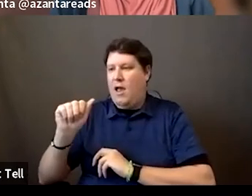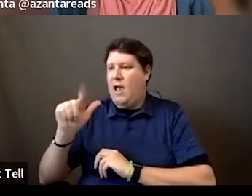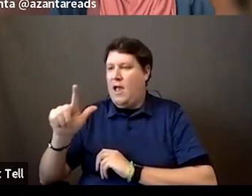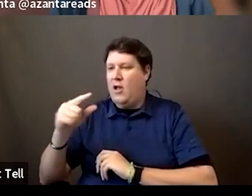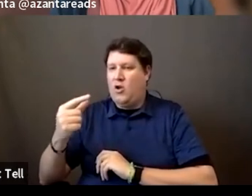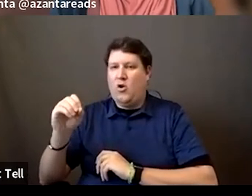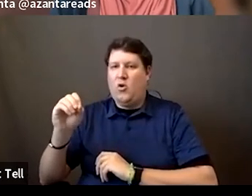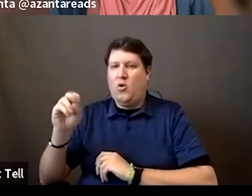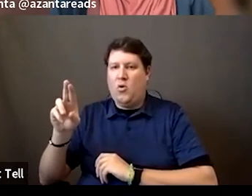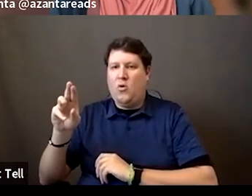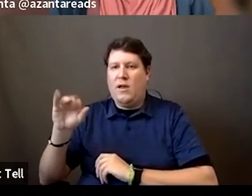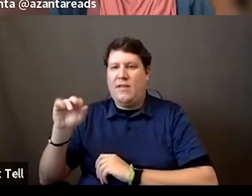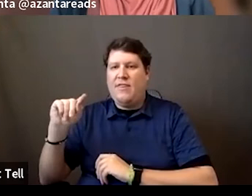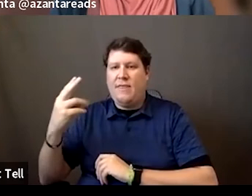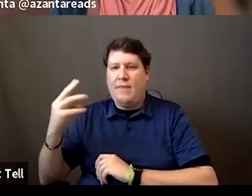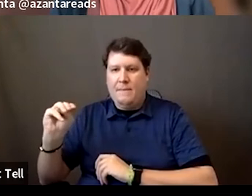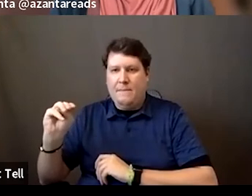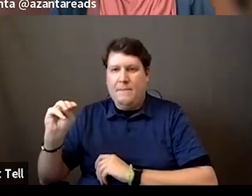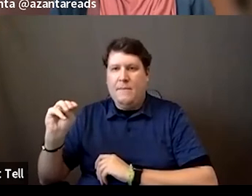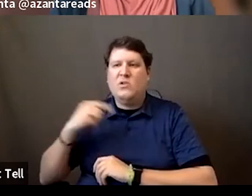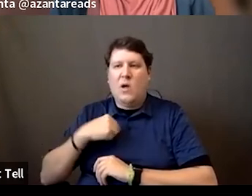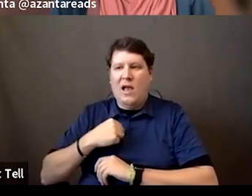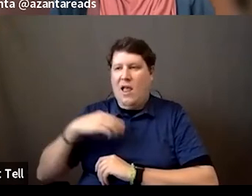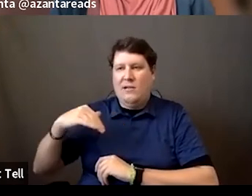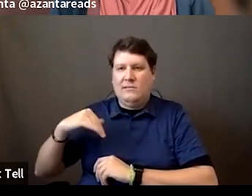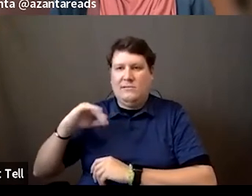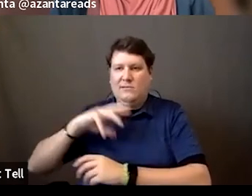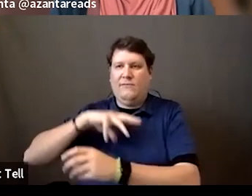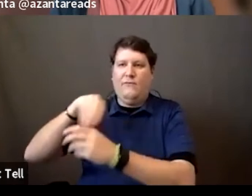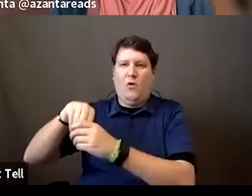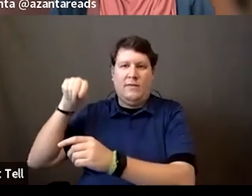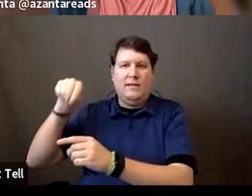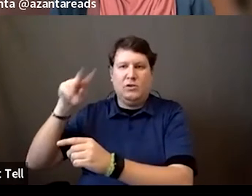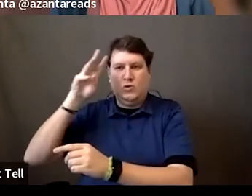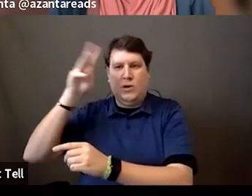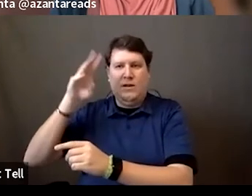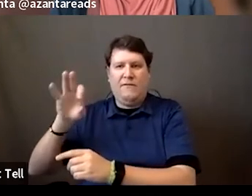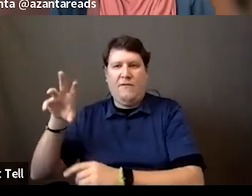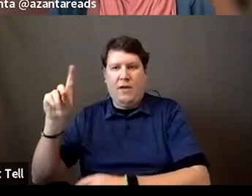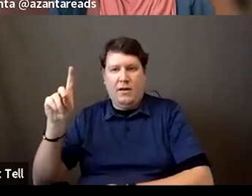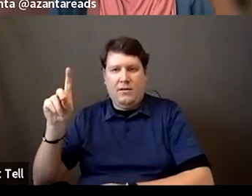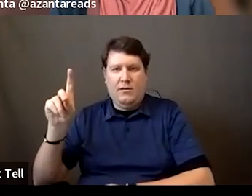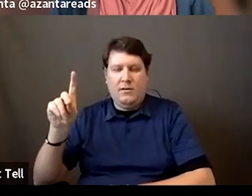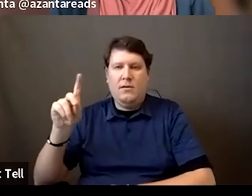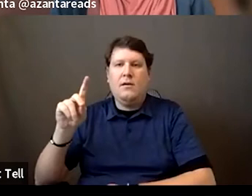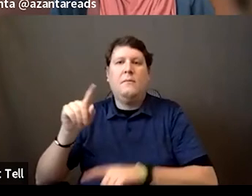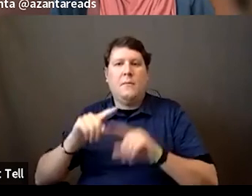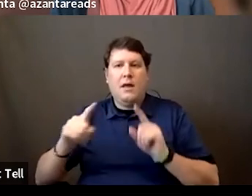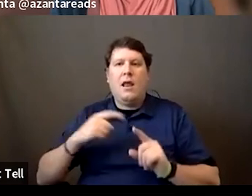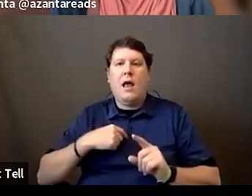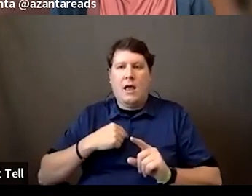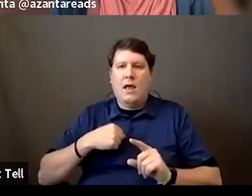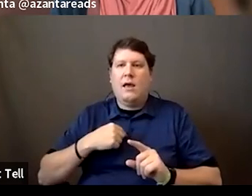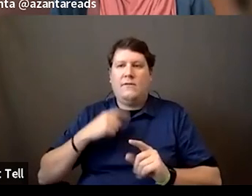promote your content on the creator fund. So I haven't actually gotten involved with that. I think most people don't earn a great deal